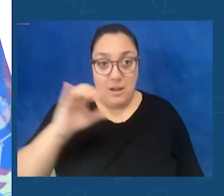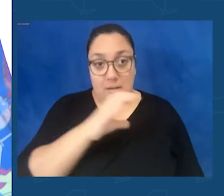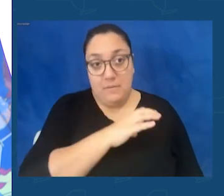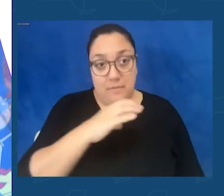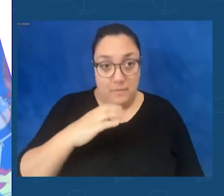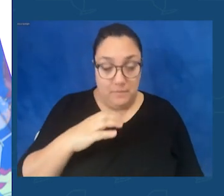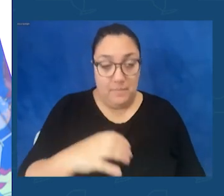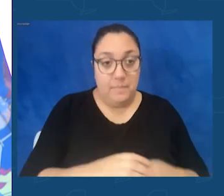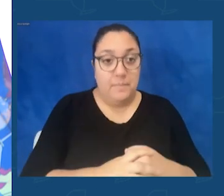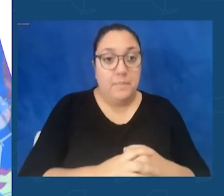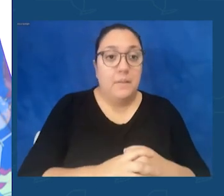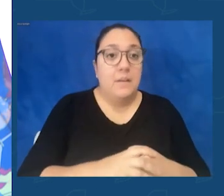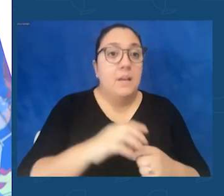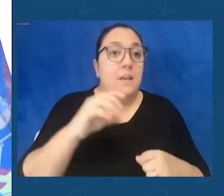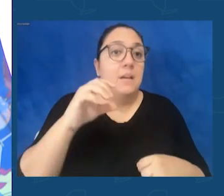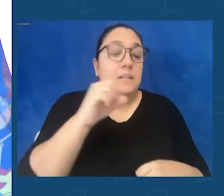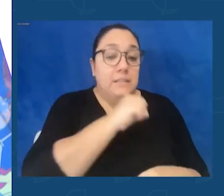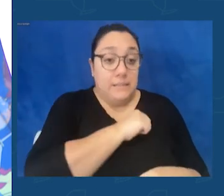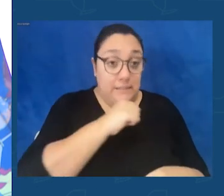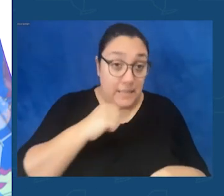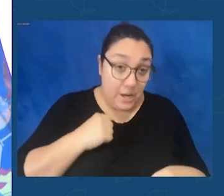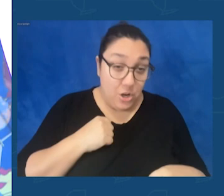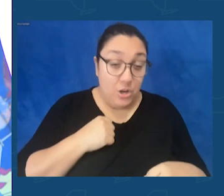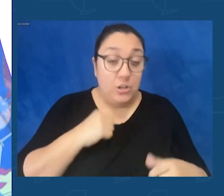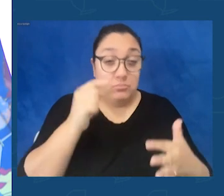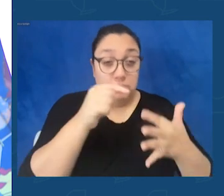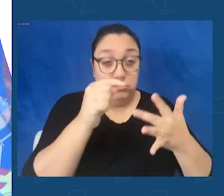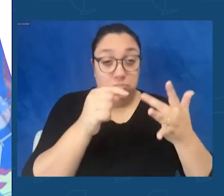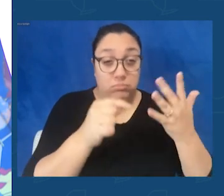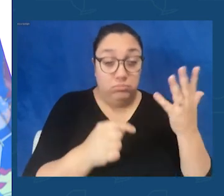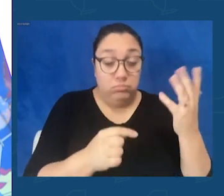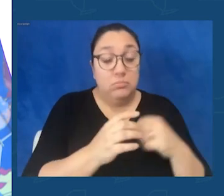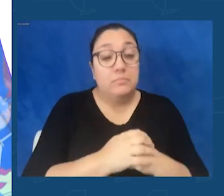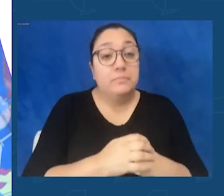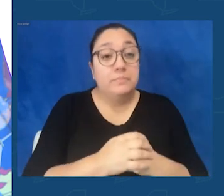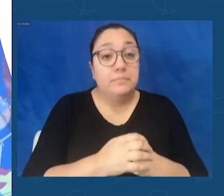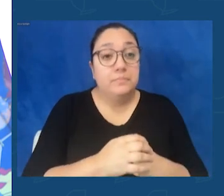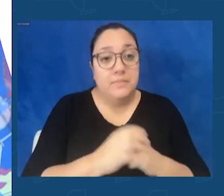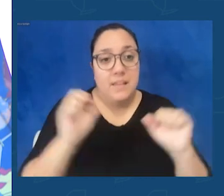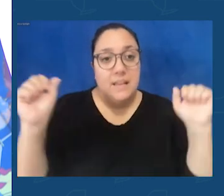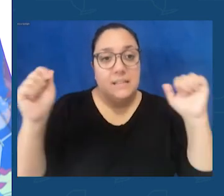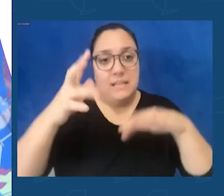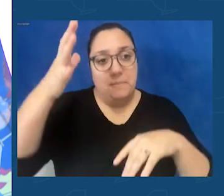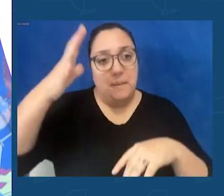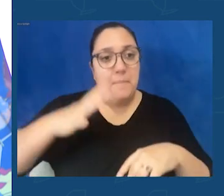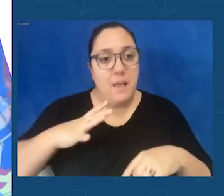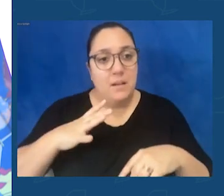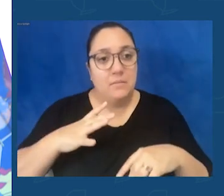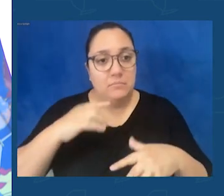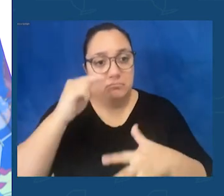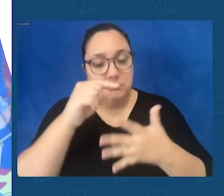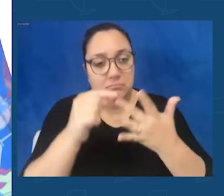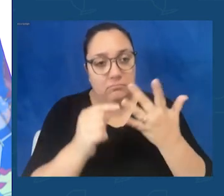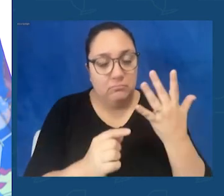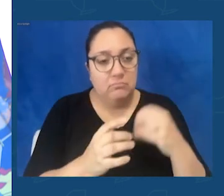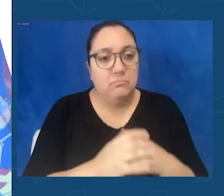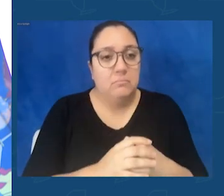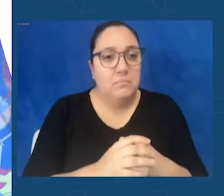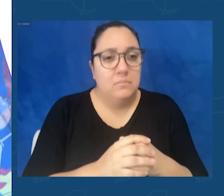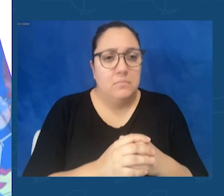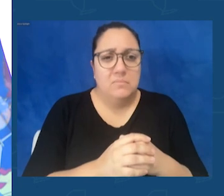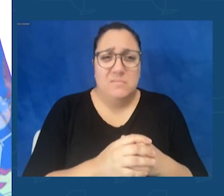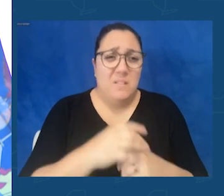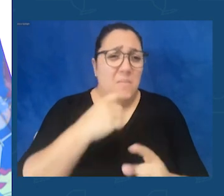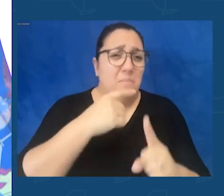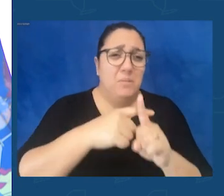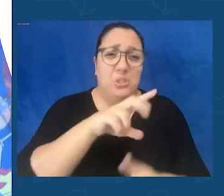Schumer, Senator Breslin, Assemblyman Matt Simpson, and all the authors and the 30-plus letters of support